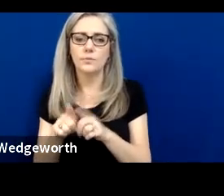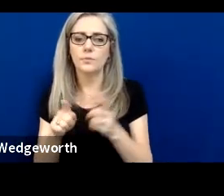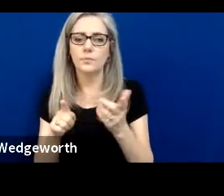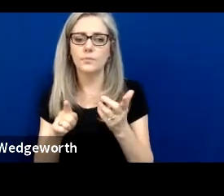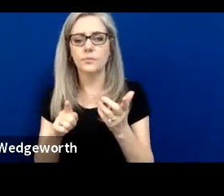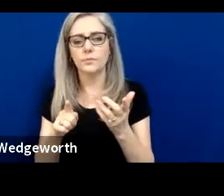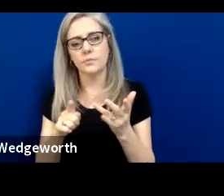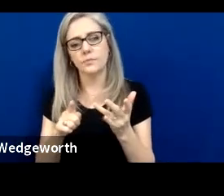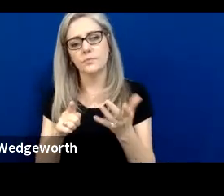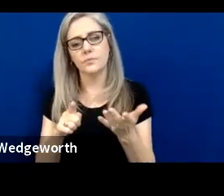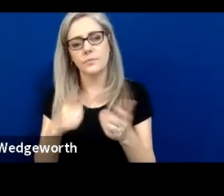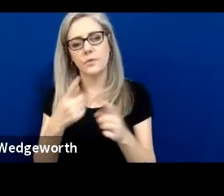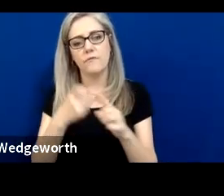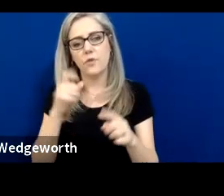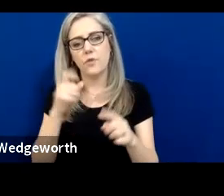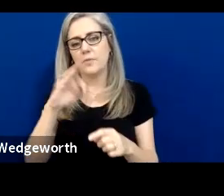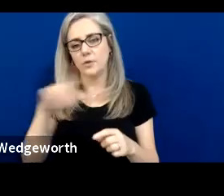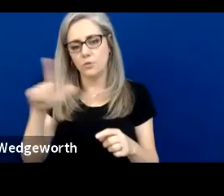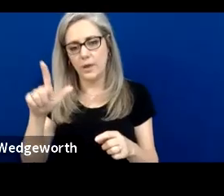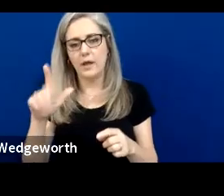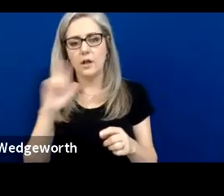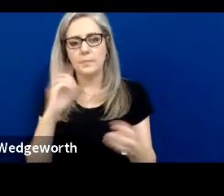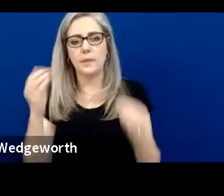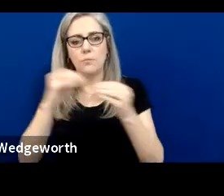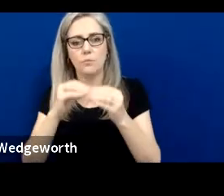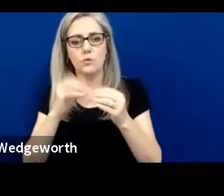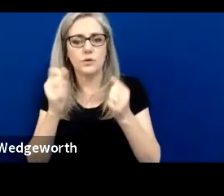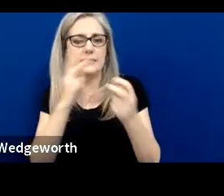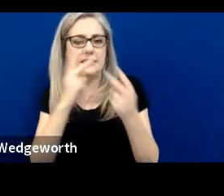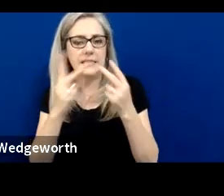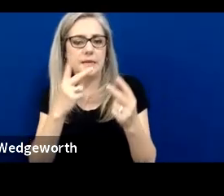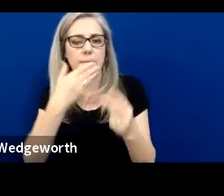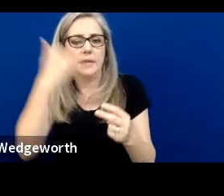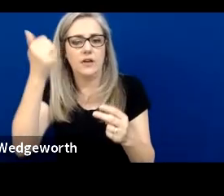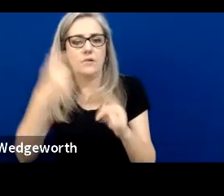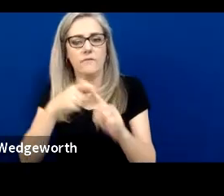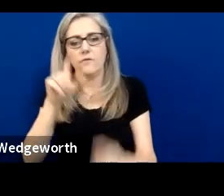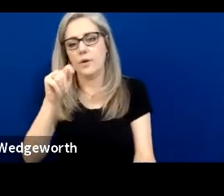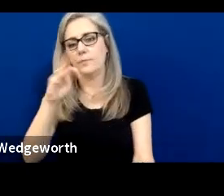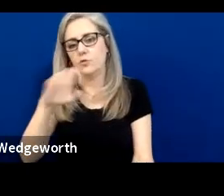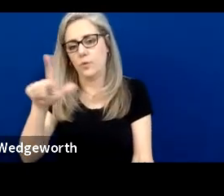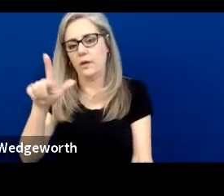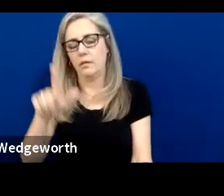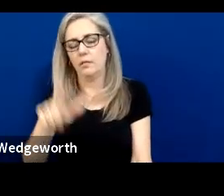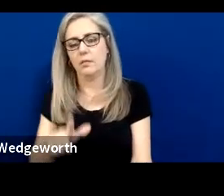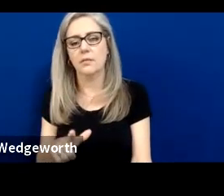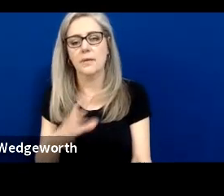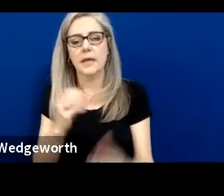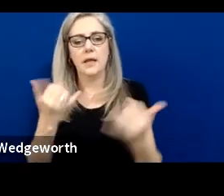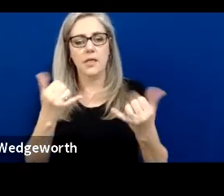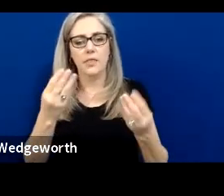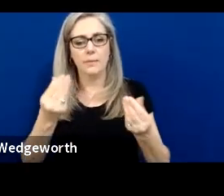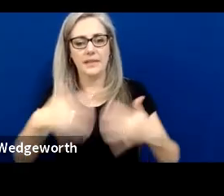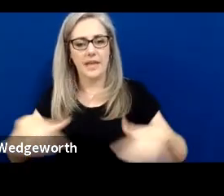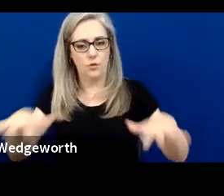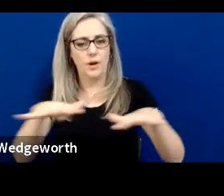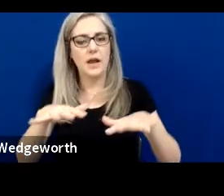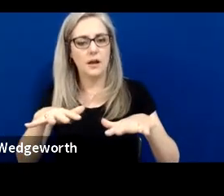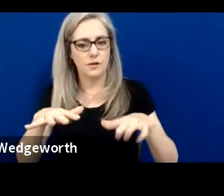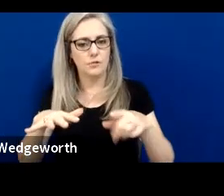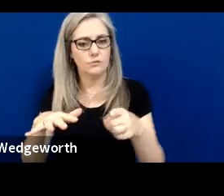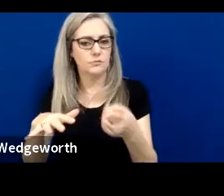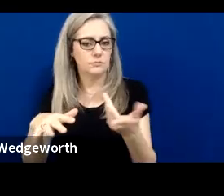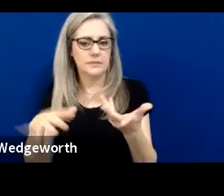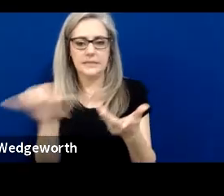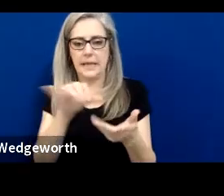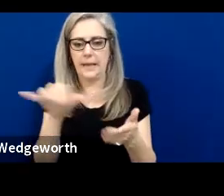visible from the trail a little better. And then the playgrounds just respond to that